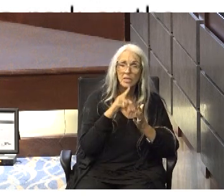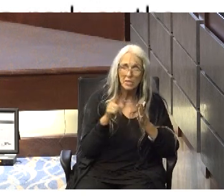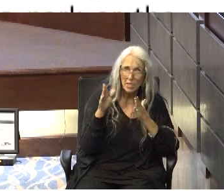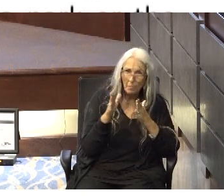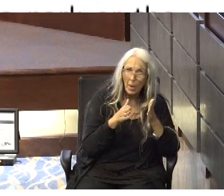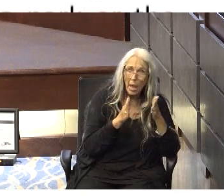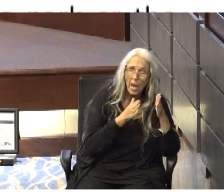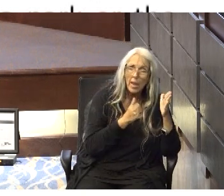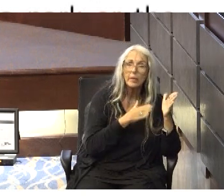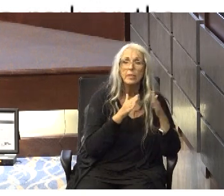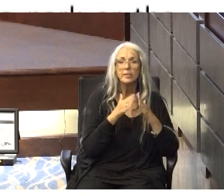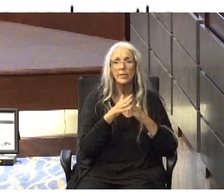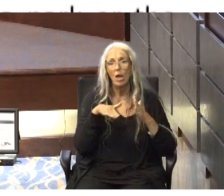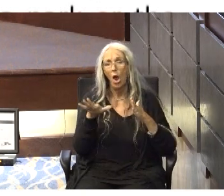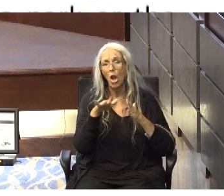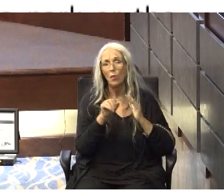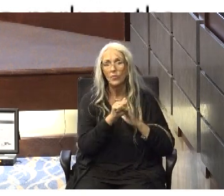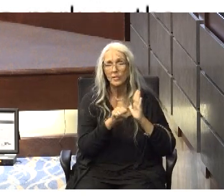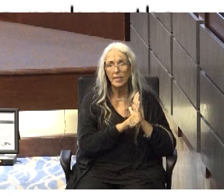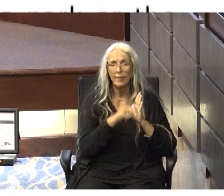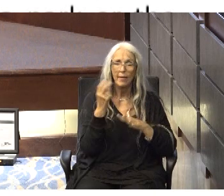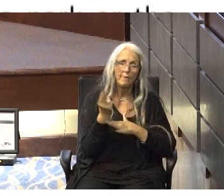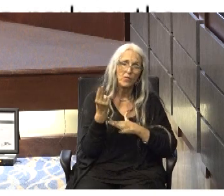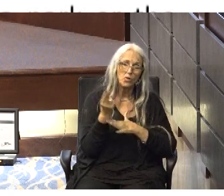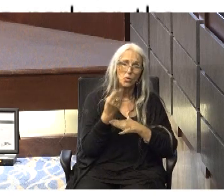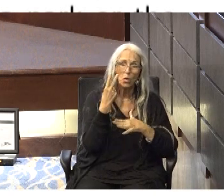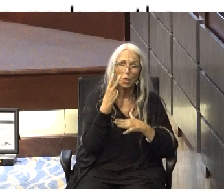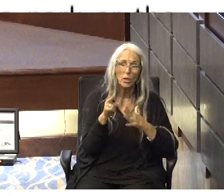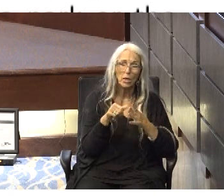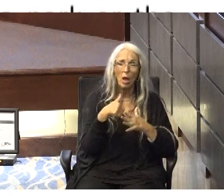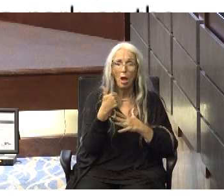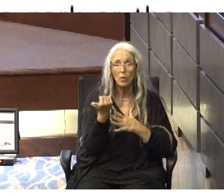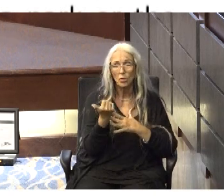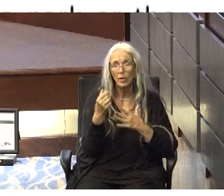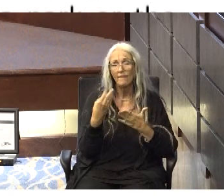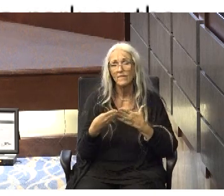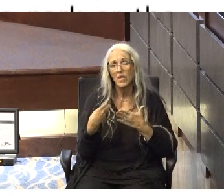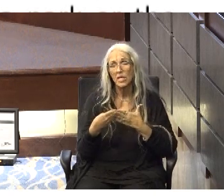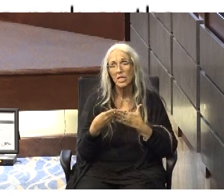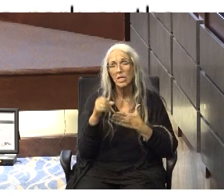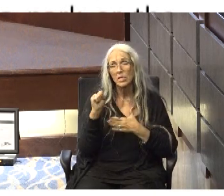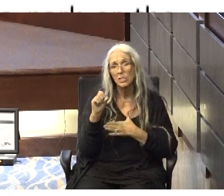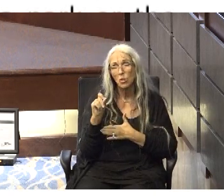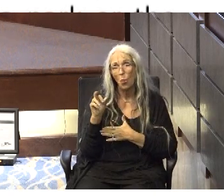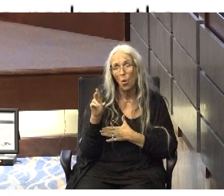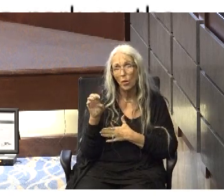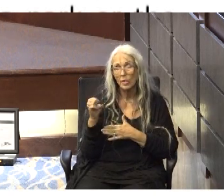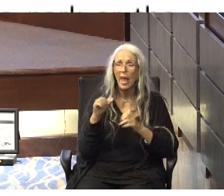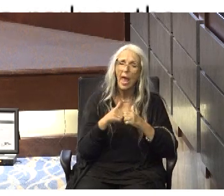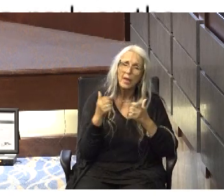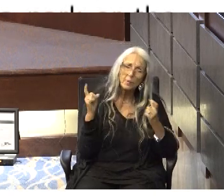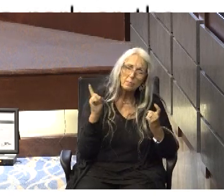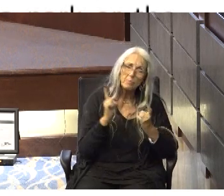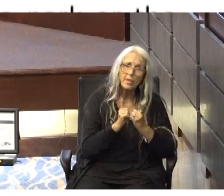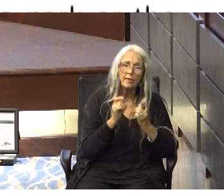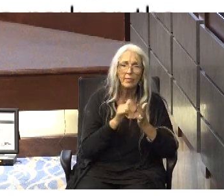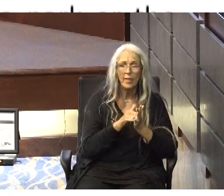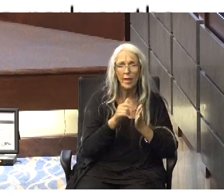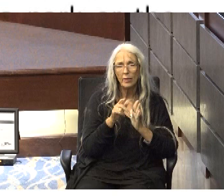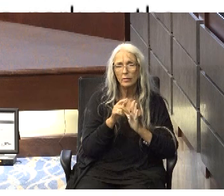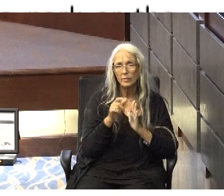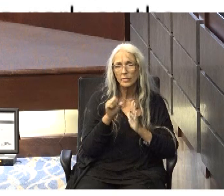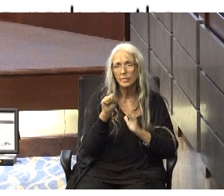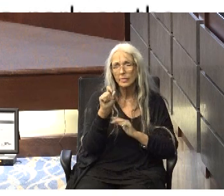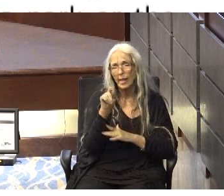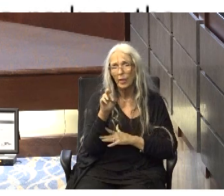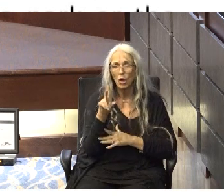that cities throughout the state do utilize to look at alternative funding sources of how to meet that current expectation of standard of parks and